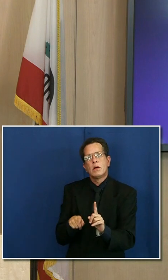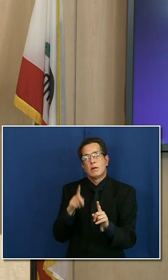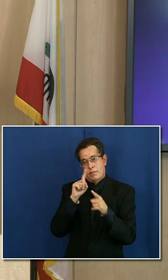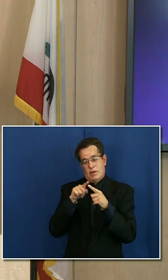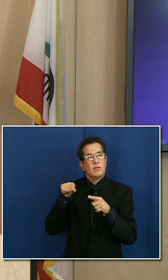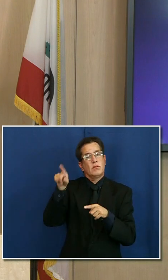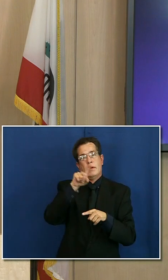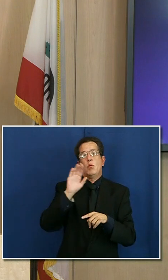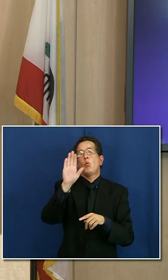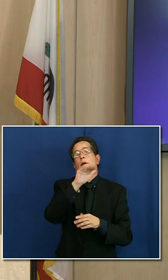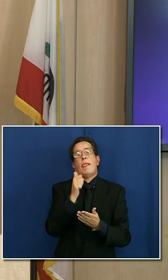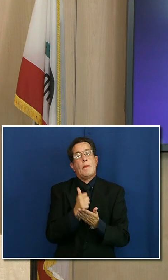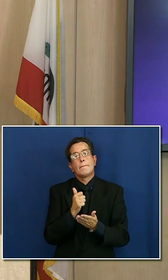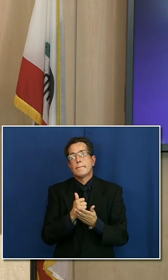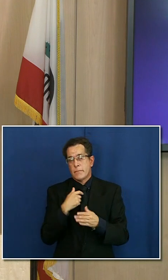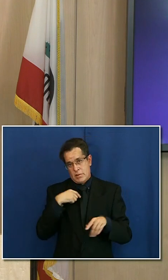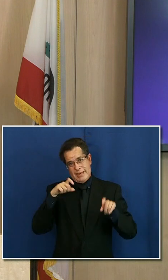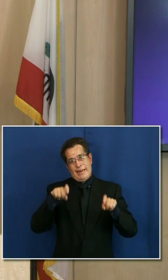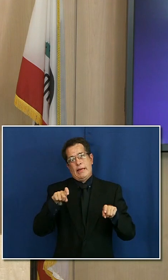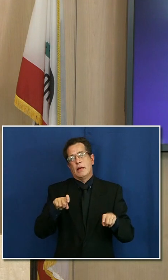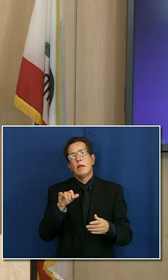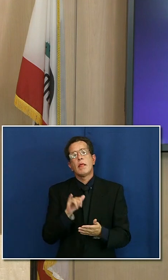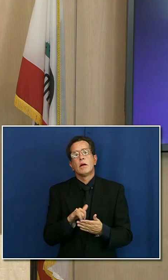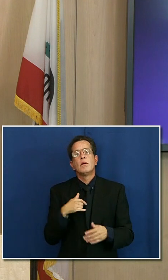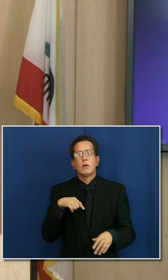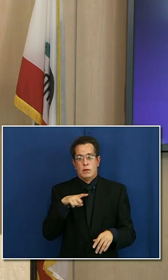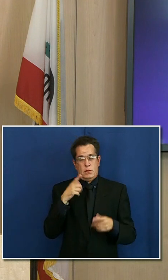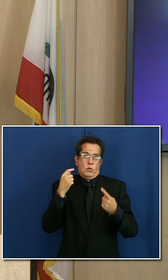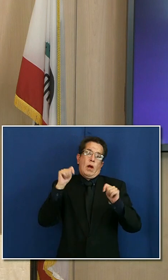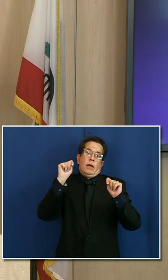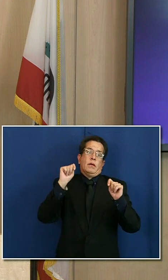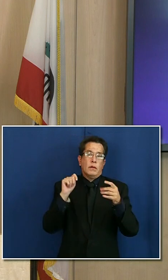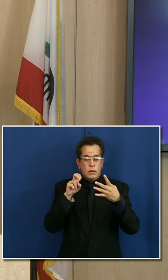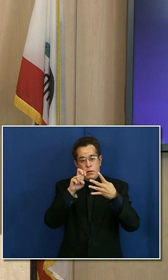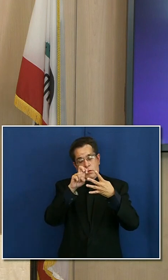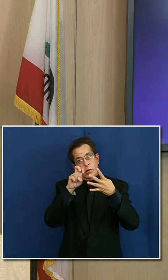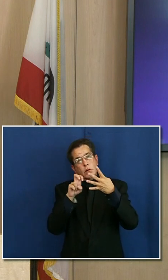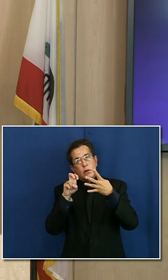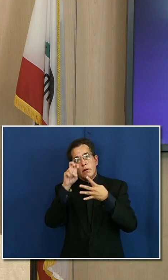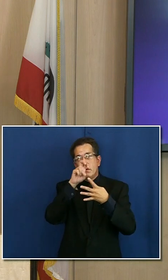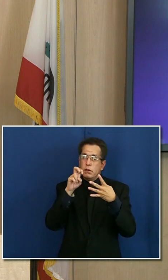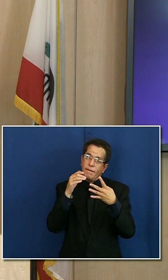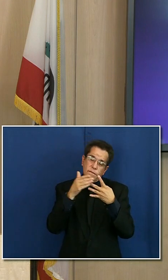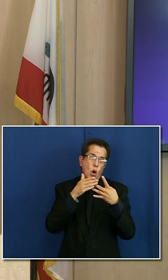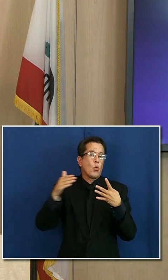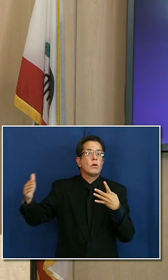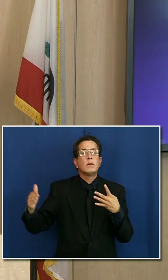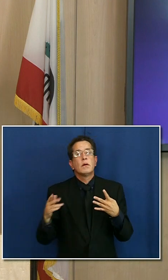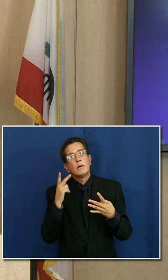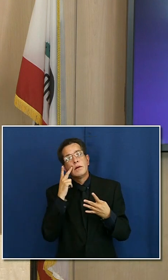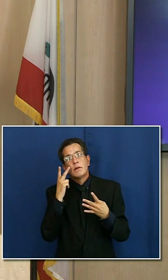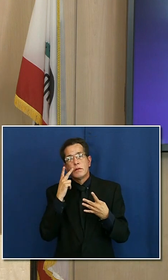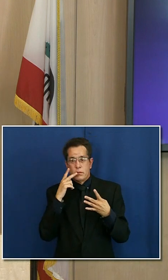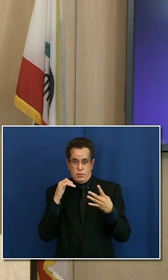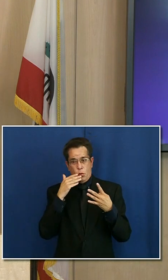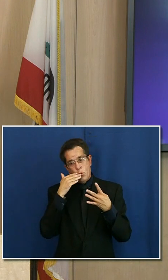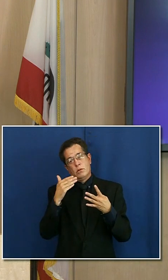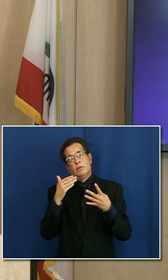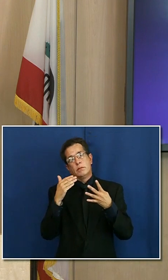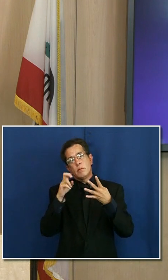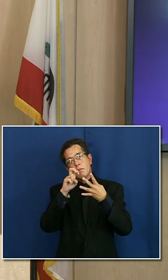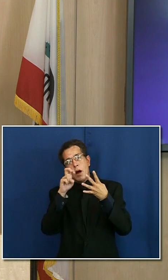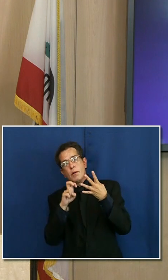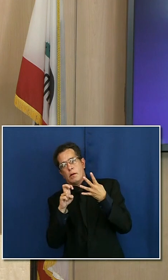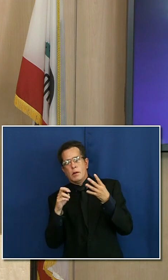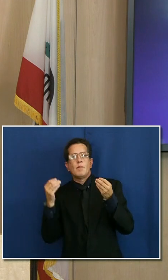that as a region, and we need to do that in order to have a shot at continuing our forward progress and staying in a good position. And so we